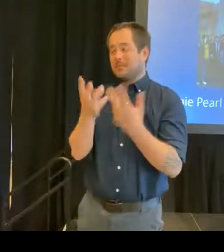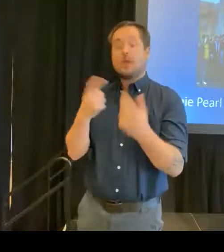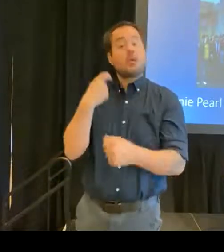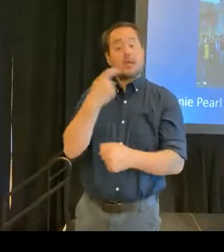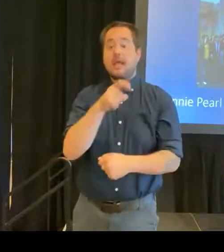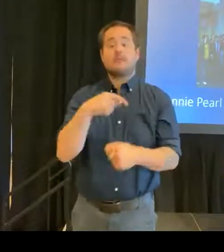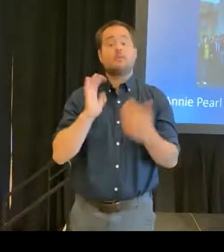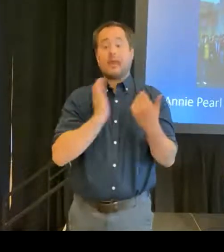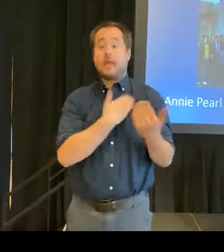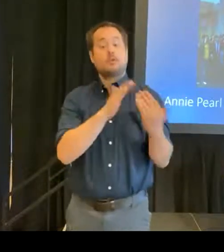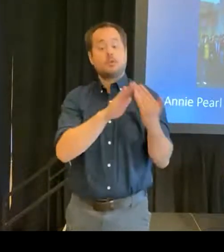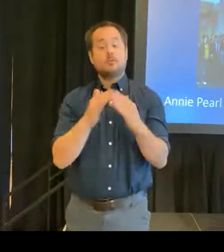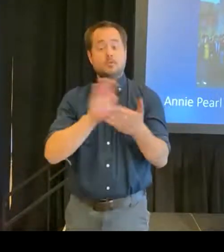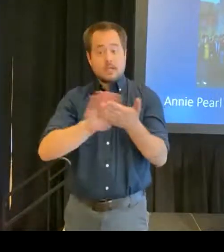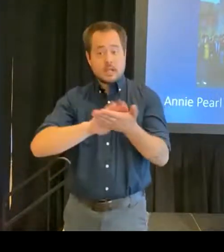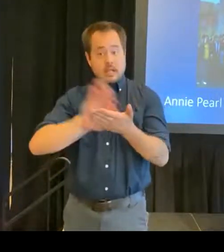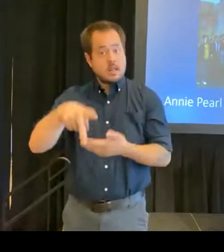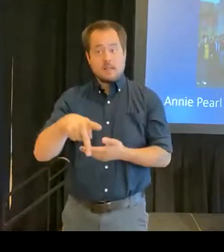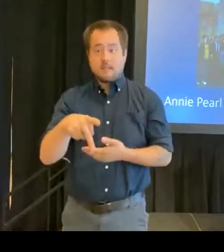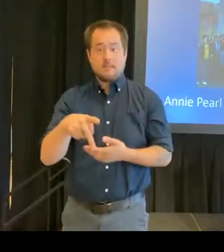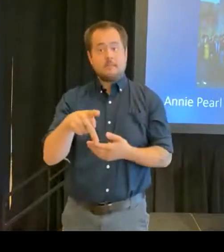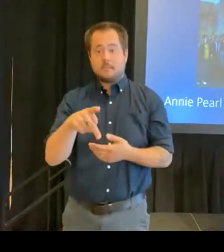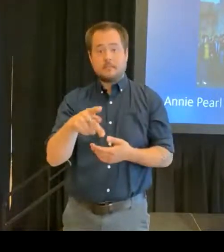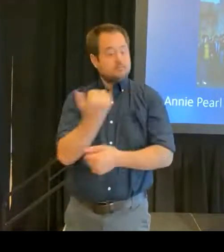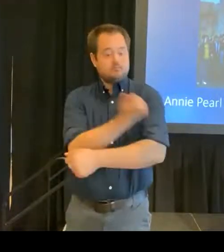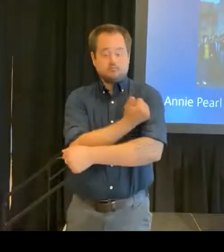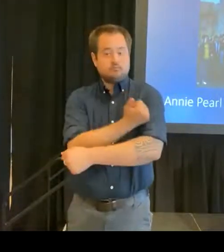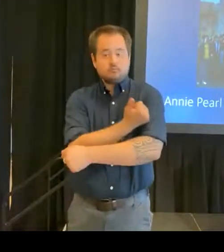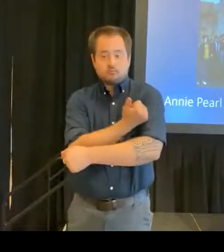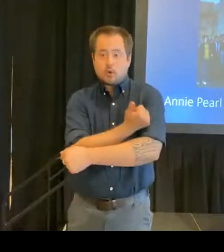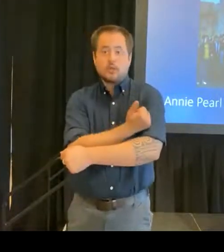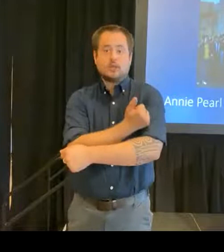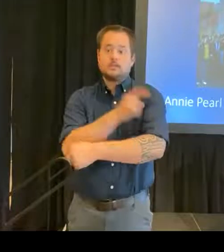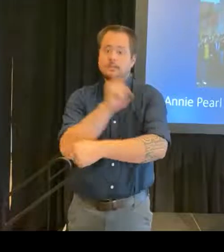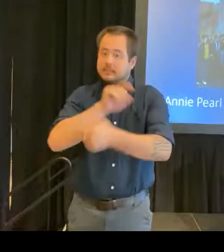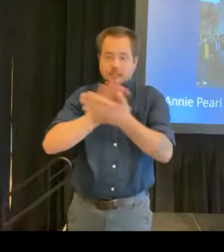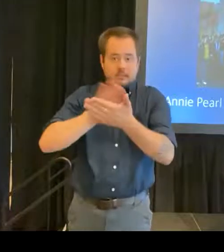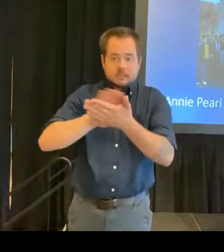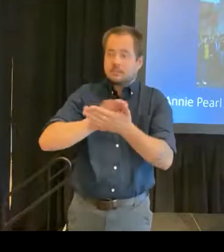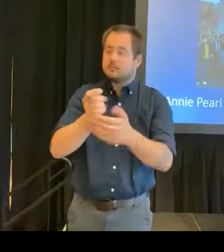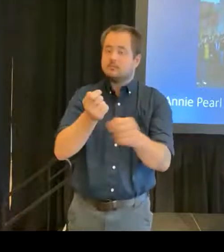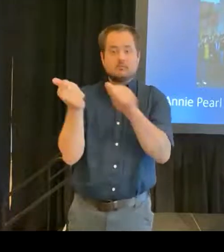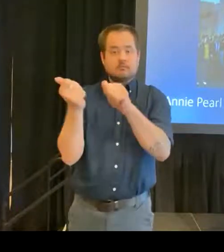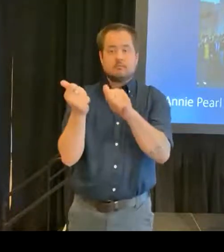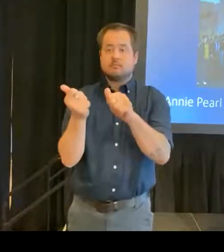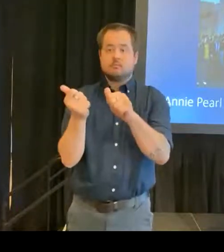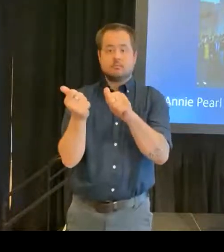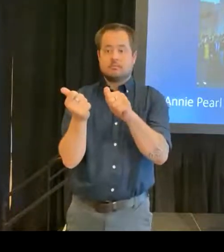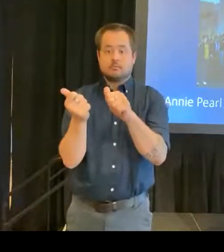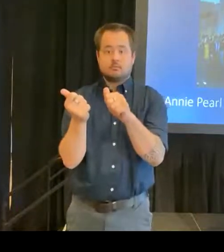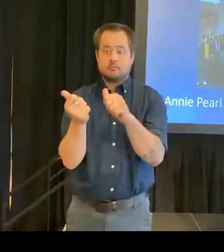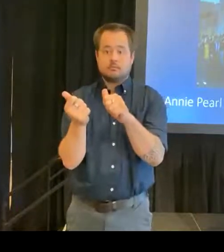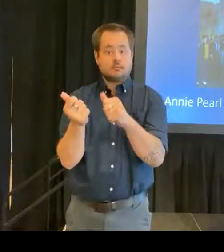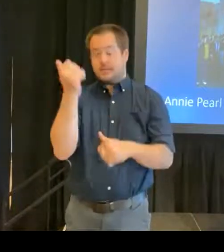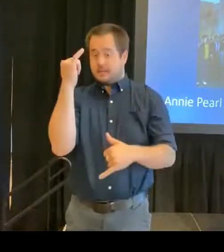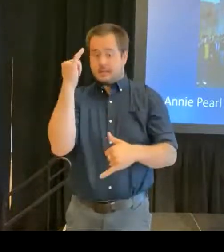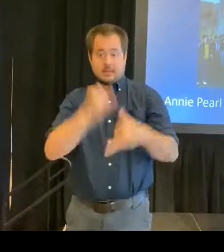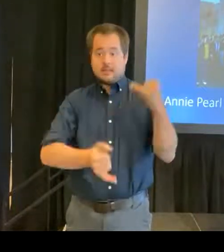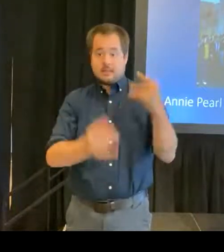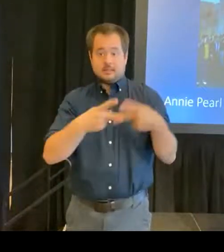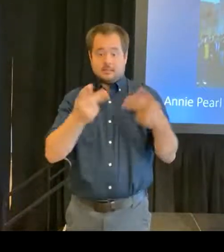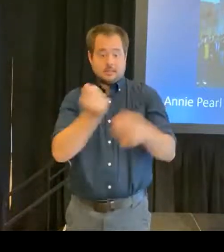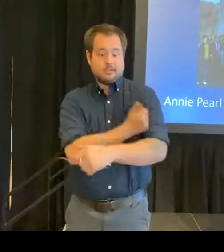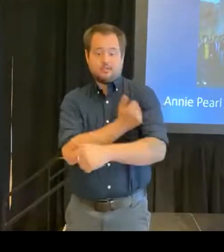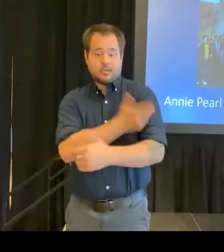our communities from drugs. The last place this stuff stops is in the Black